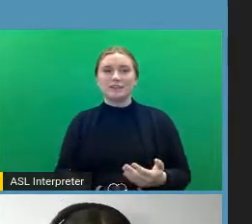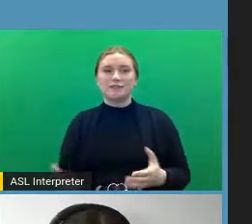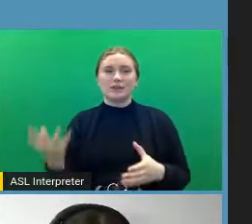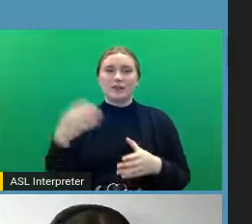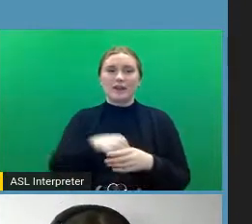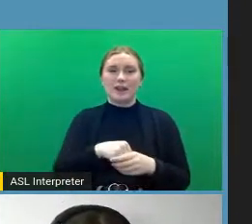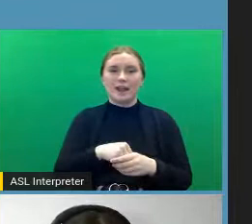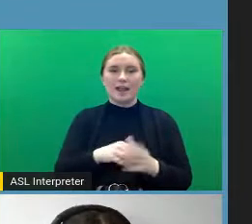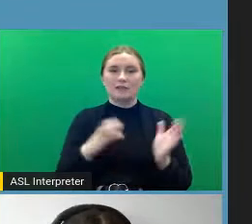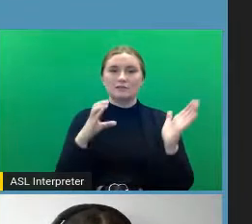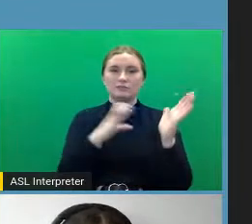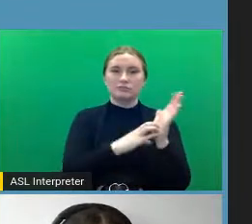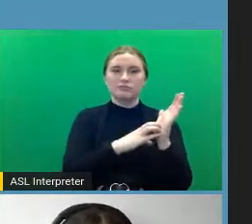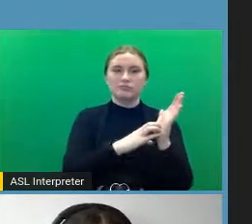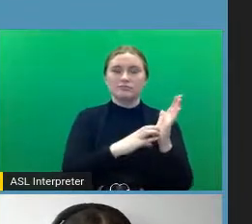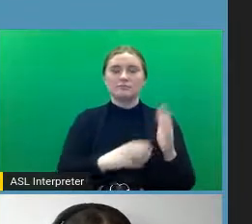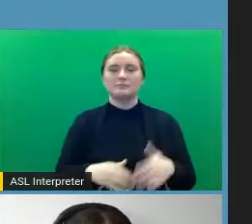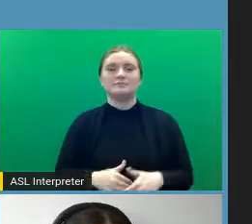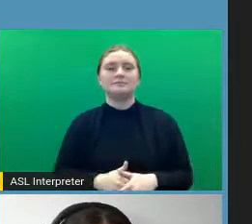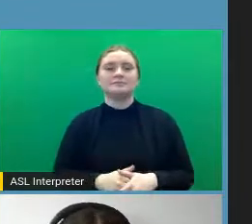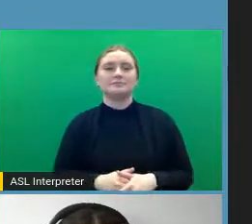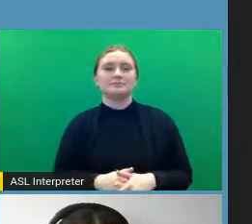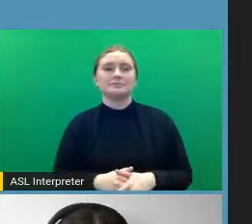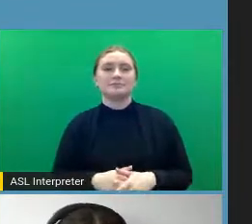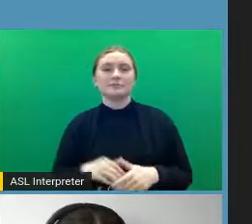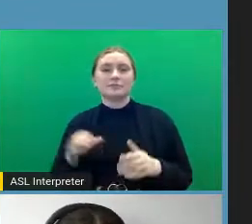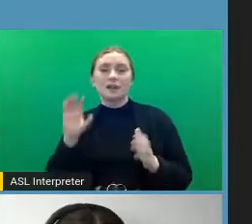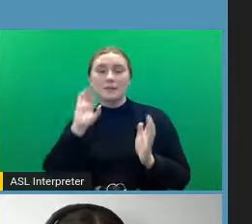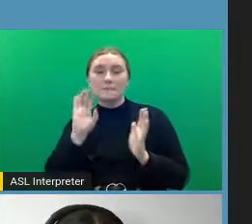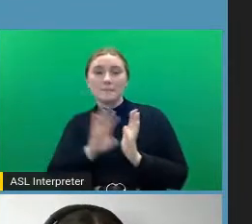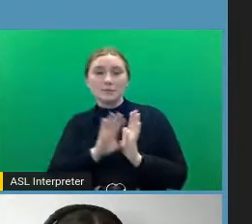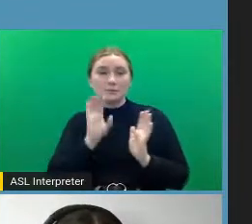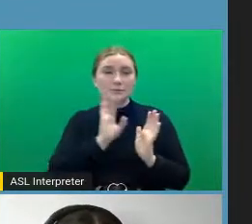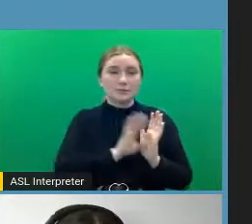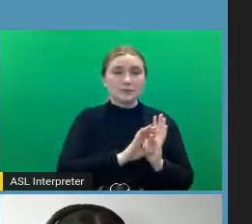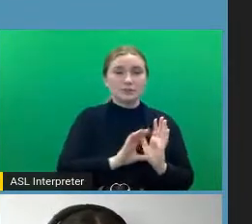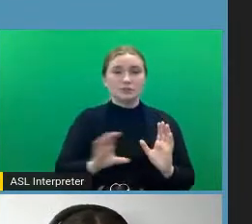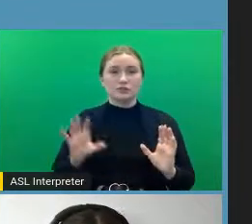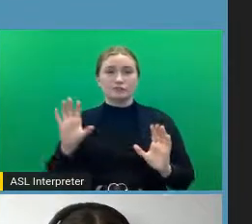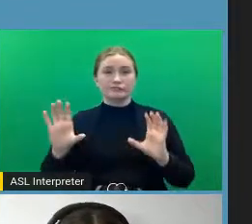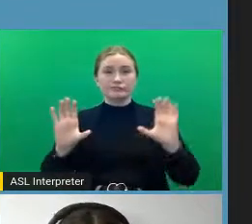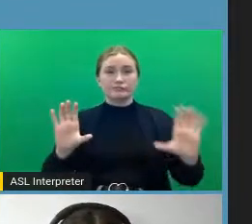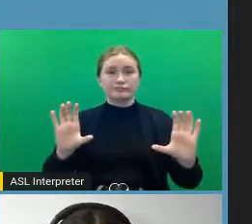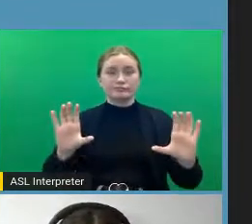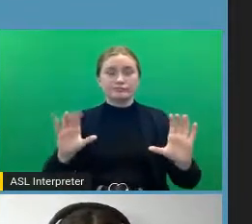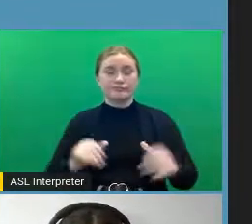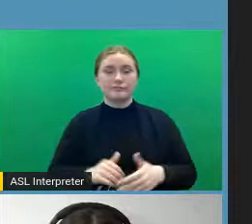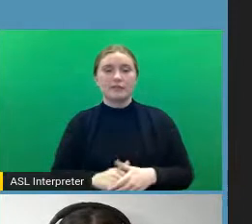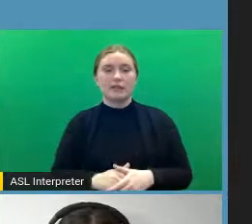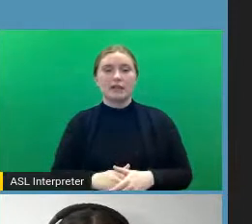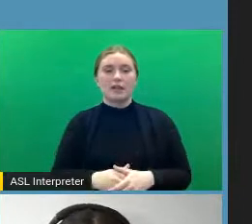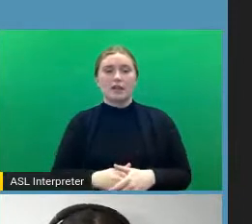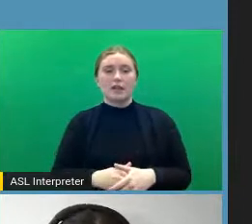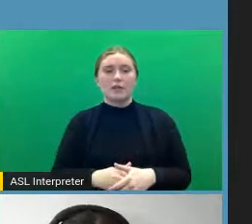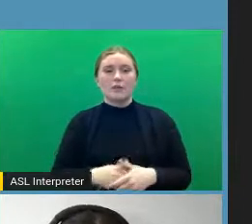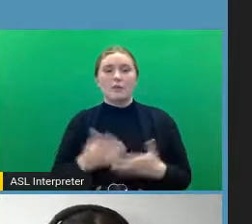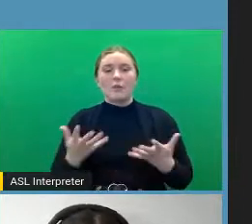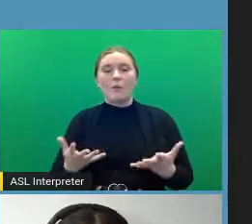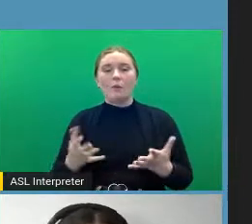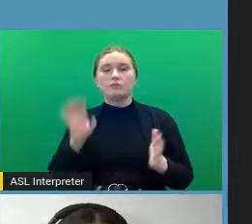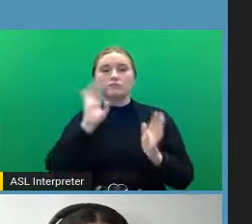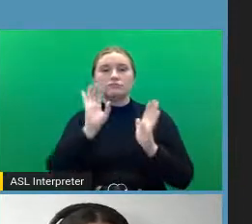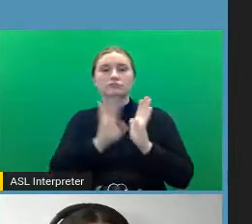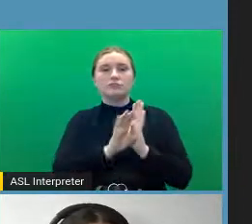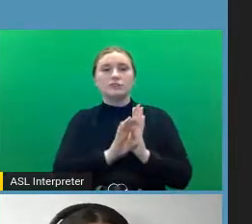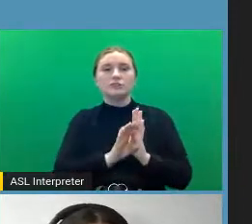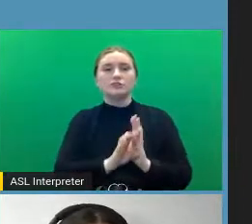as picture-in-picture, or in the case of this stream, where our images are to the side of the